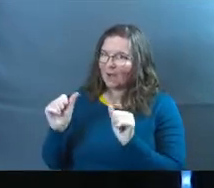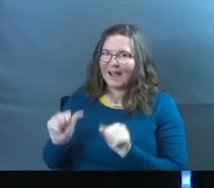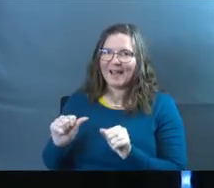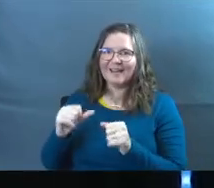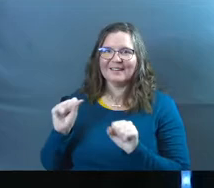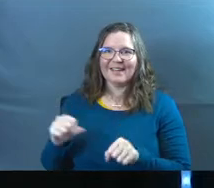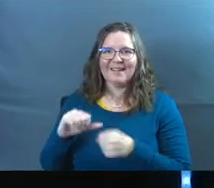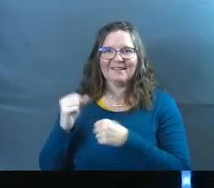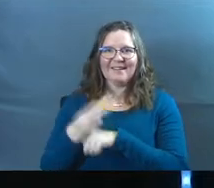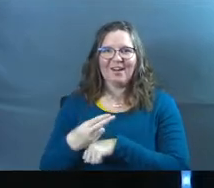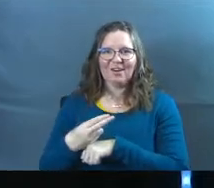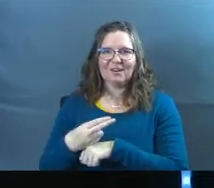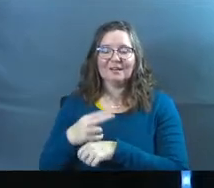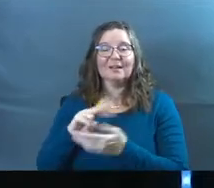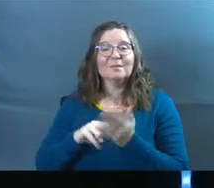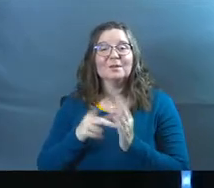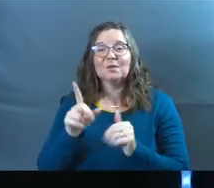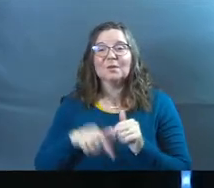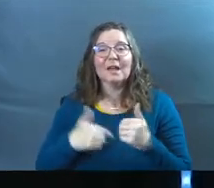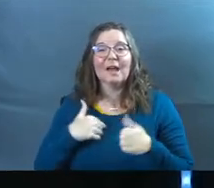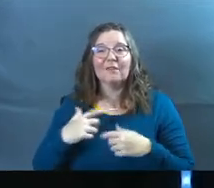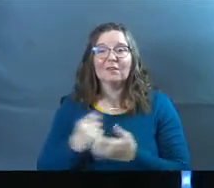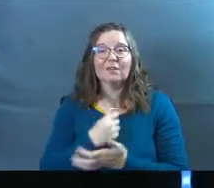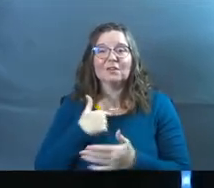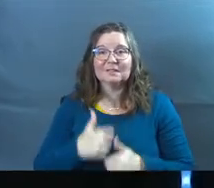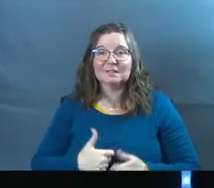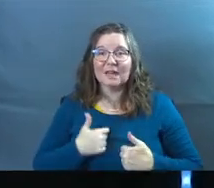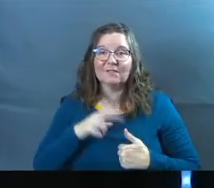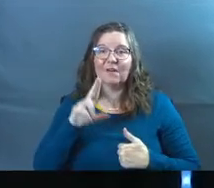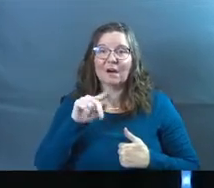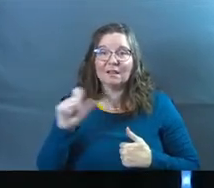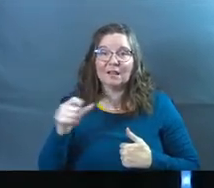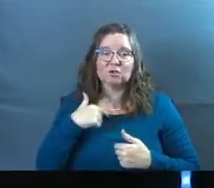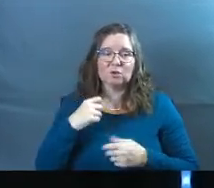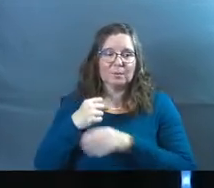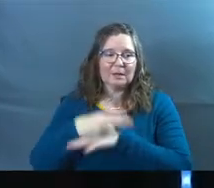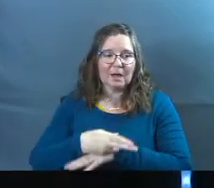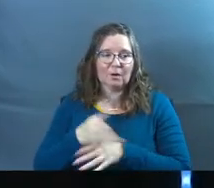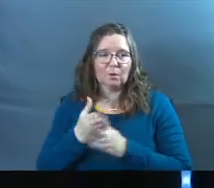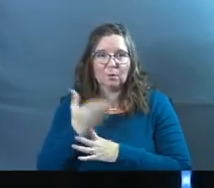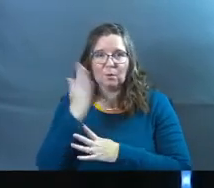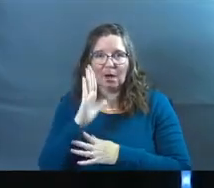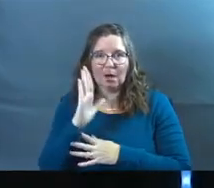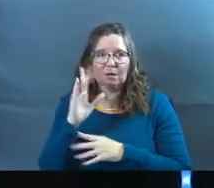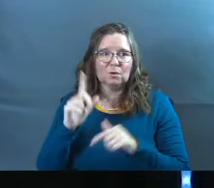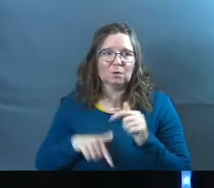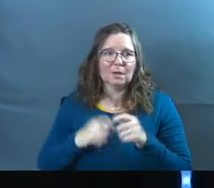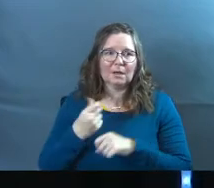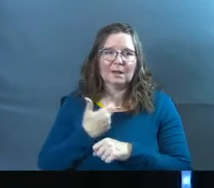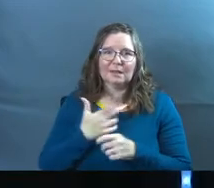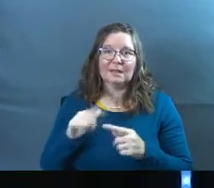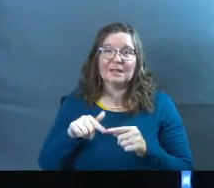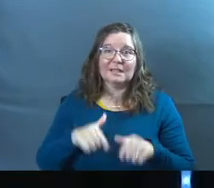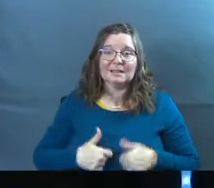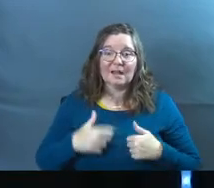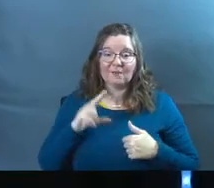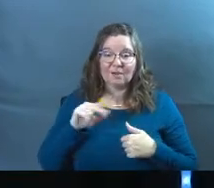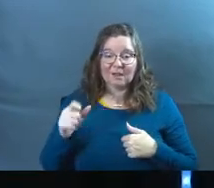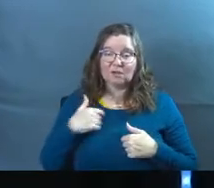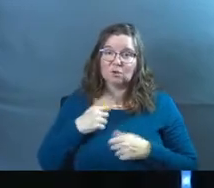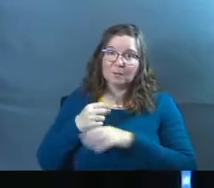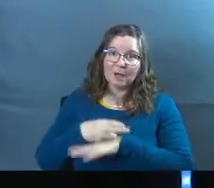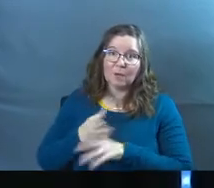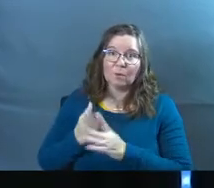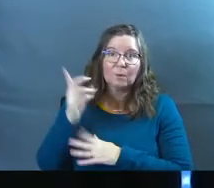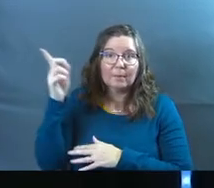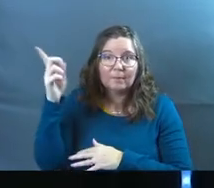You can have no victory in this life unless you've been conquered by God. You cannot conquer anything else in this life unless you've been conquered by